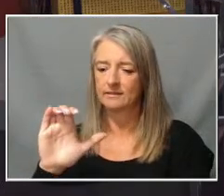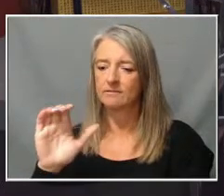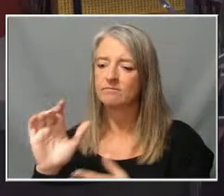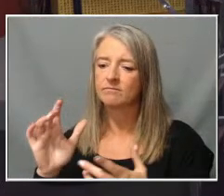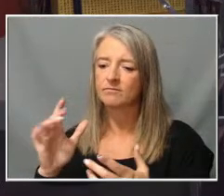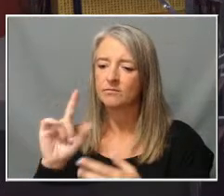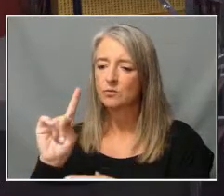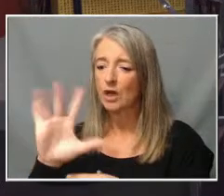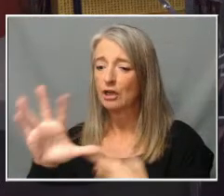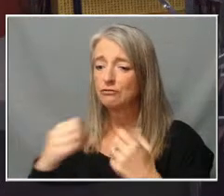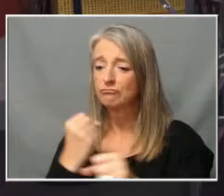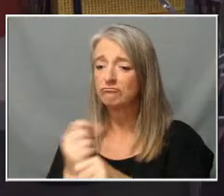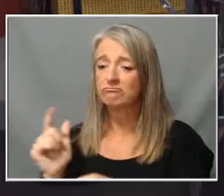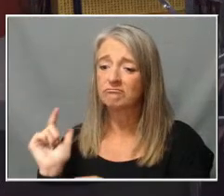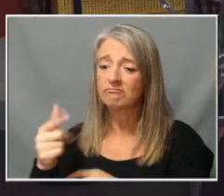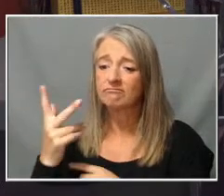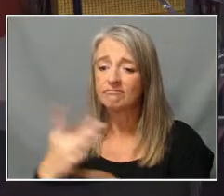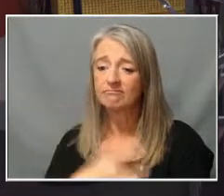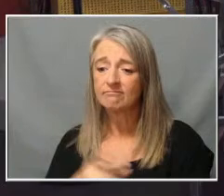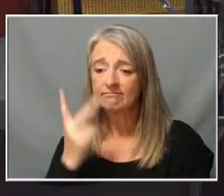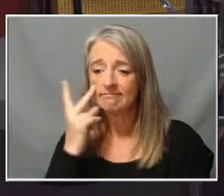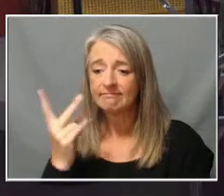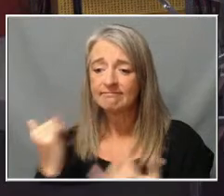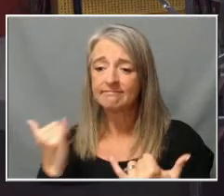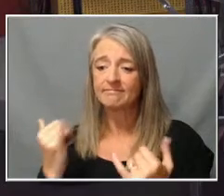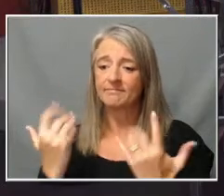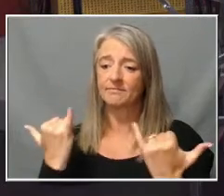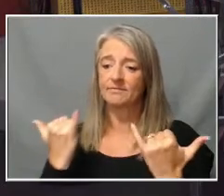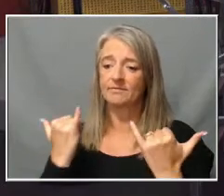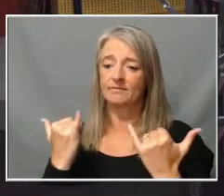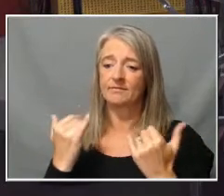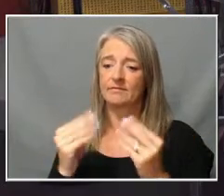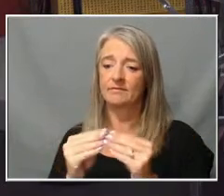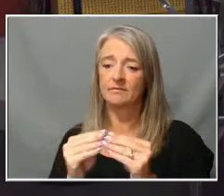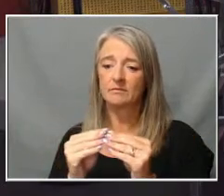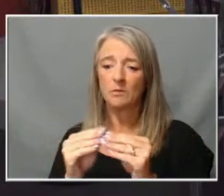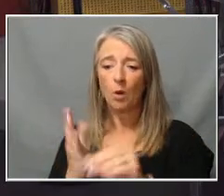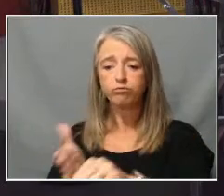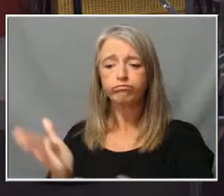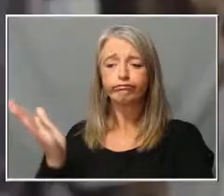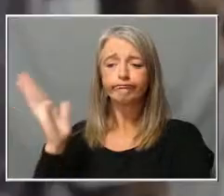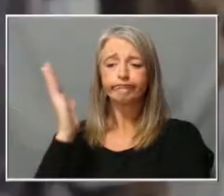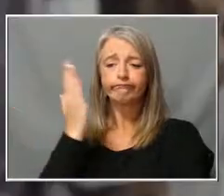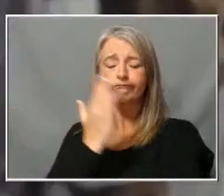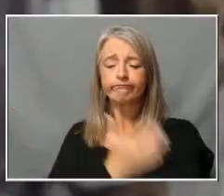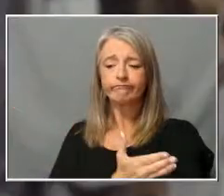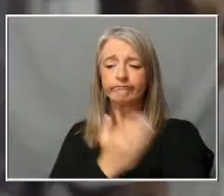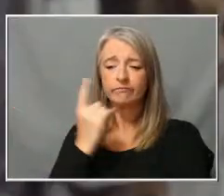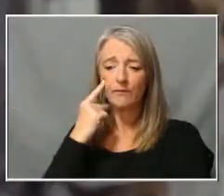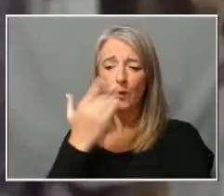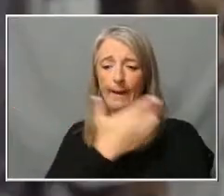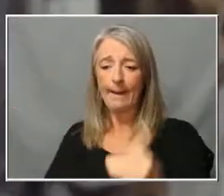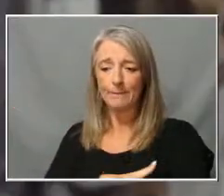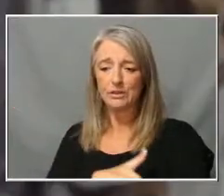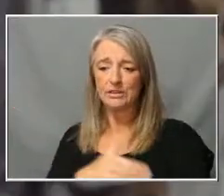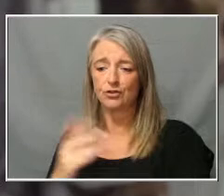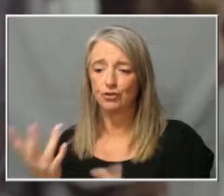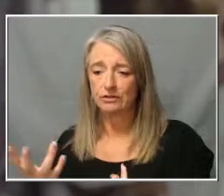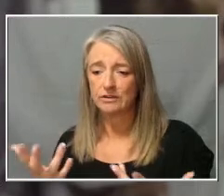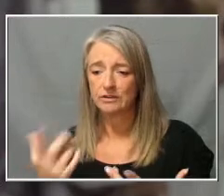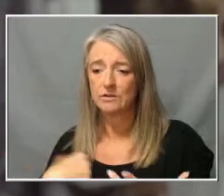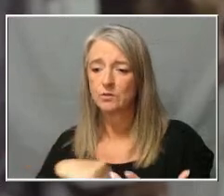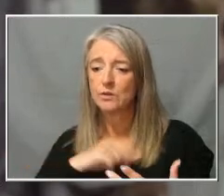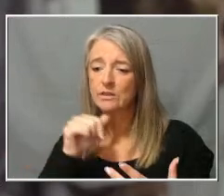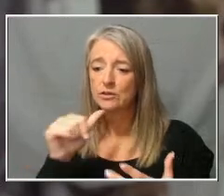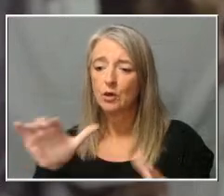from now? Where would you like to see us? Right, so even now we're making huge advances in amputations, even though, as I just said, we don't do a lot